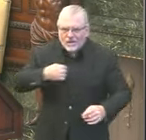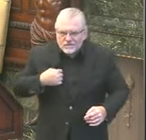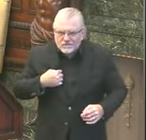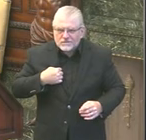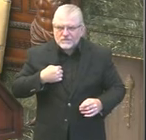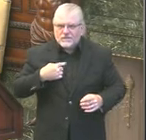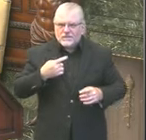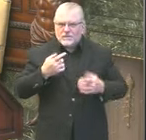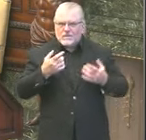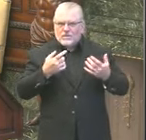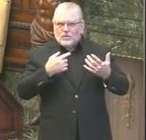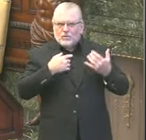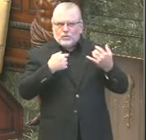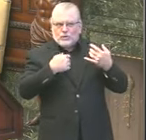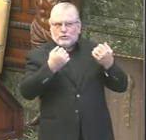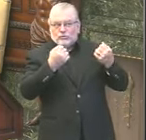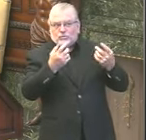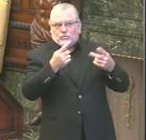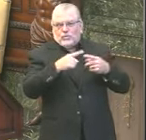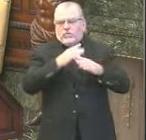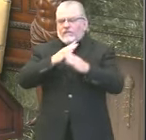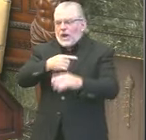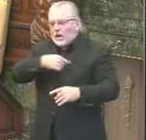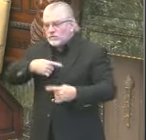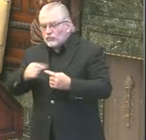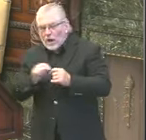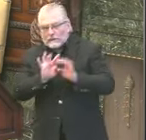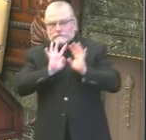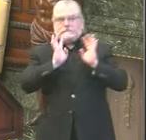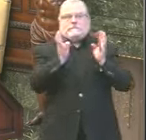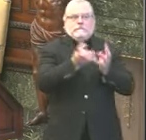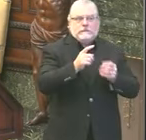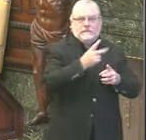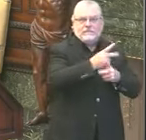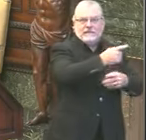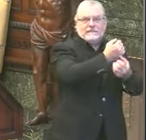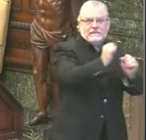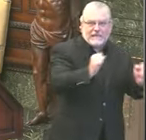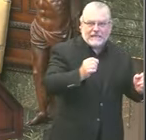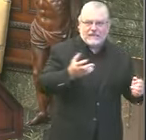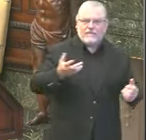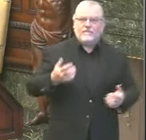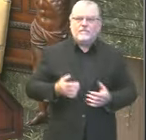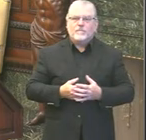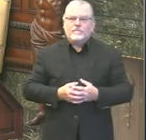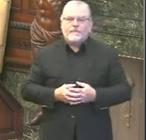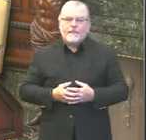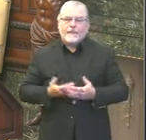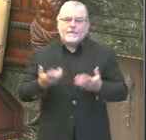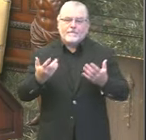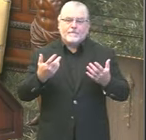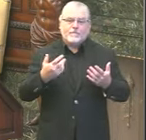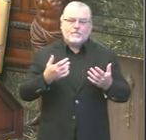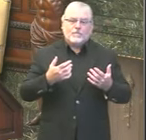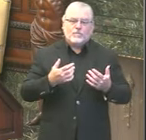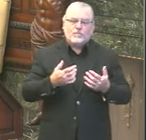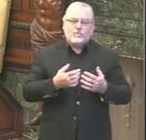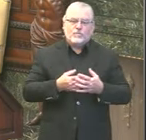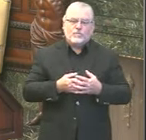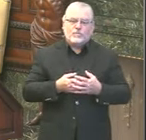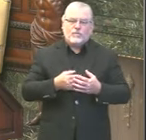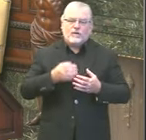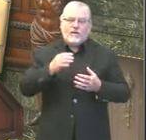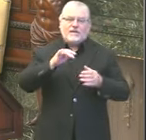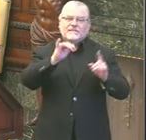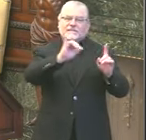safe. And that process has been employed in other Confederate statues around the South to make sure that no